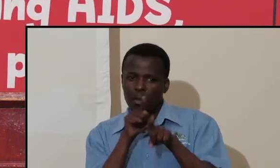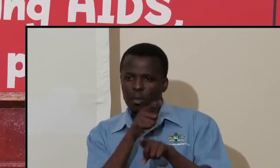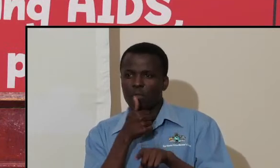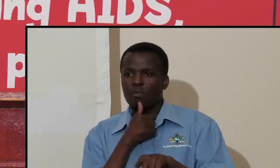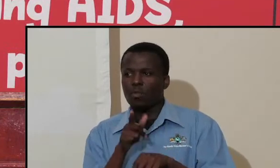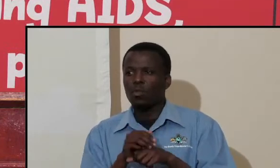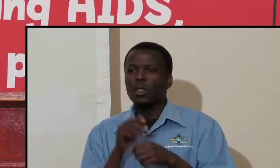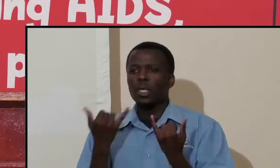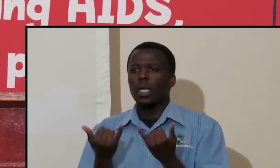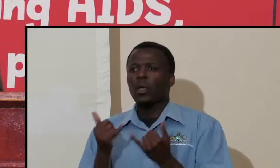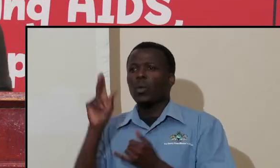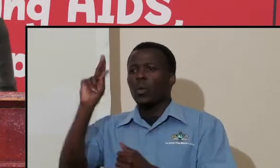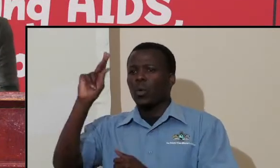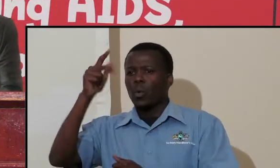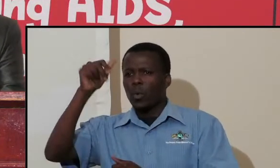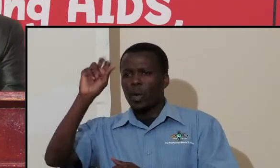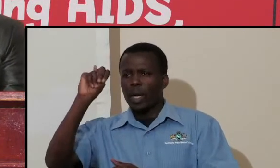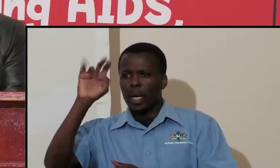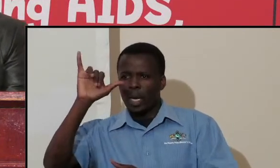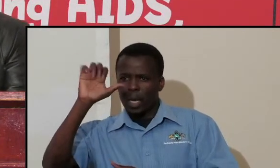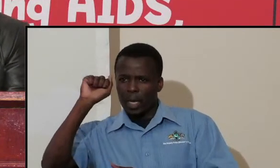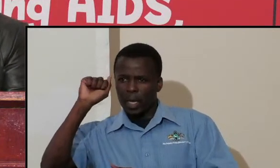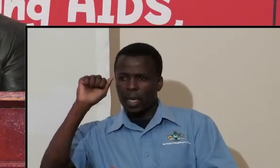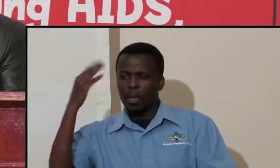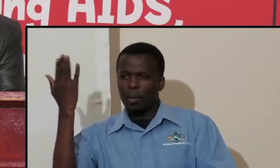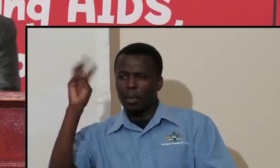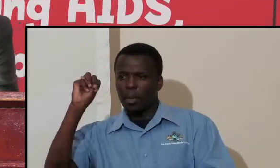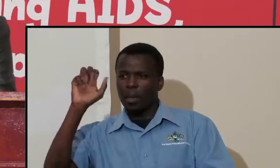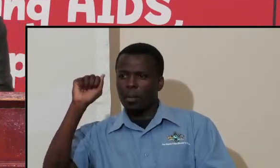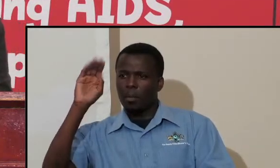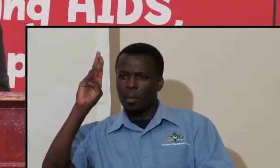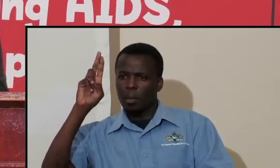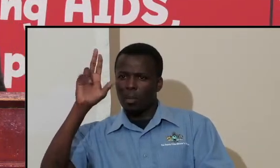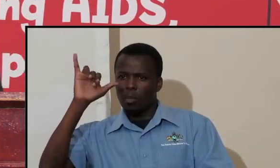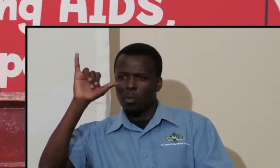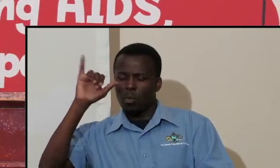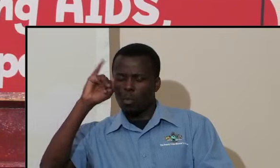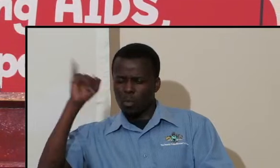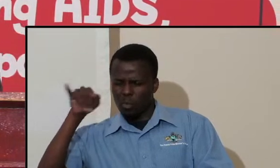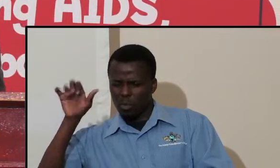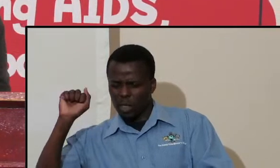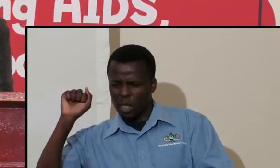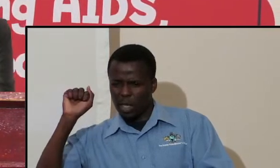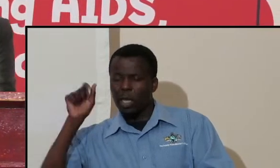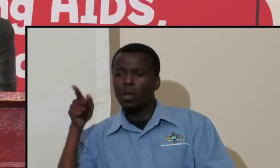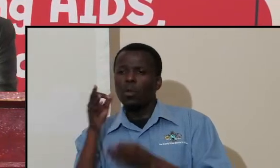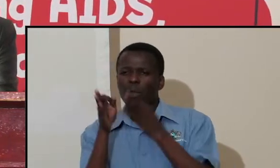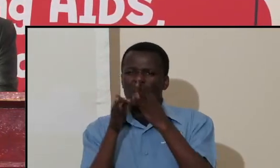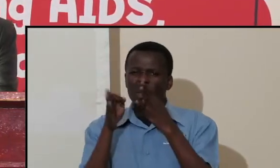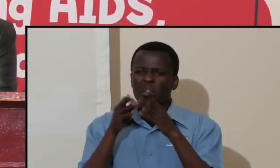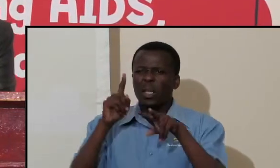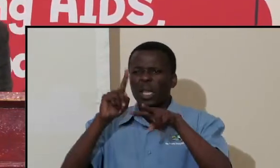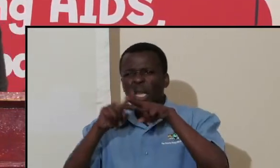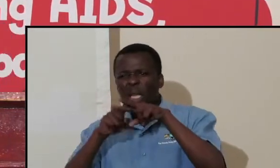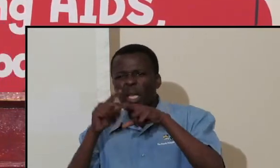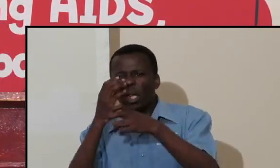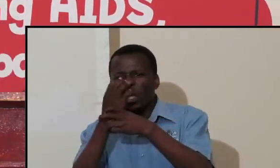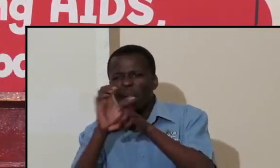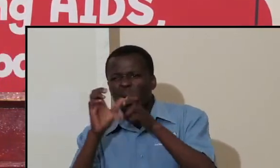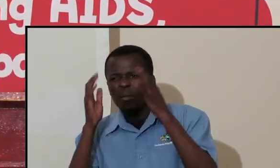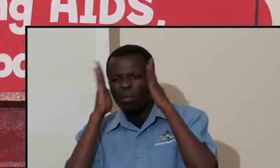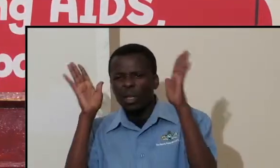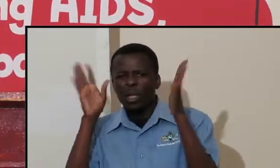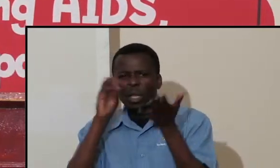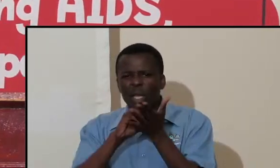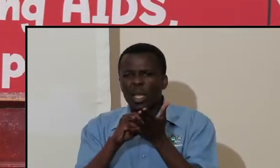Kanya Mabuza, to give a synopsis of HIV in Eswatini. Let's welcome him with a round of